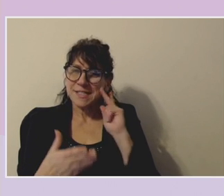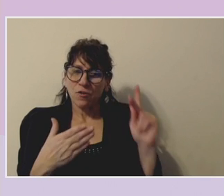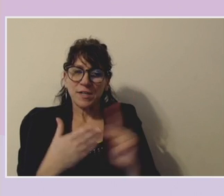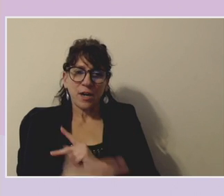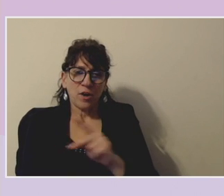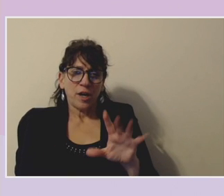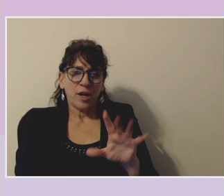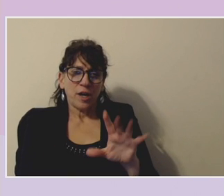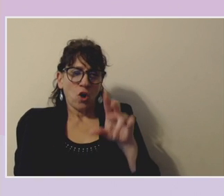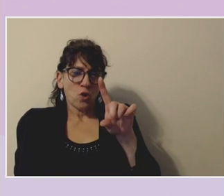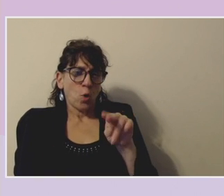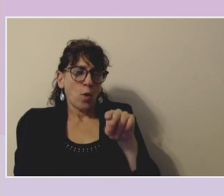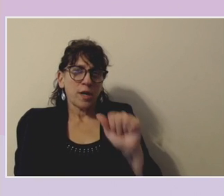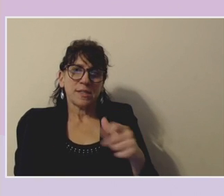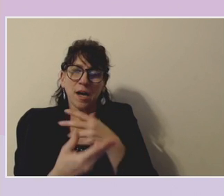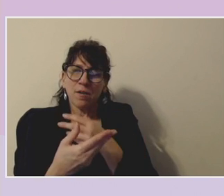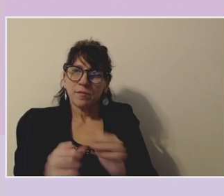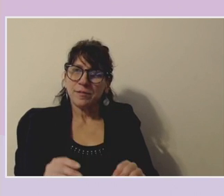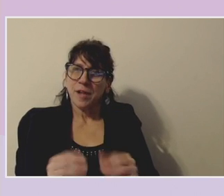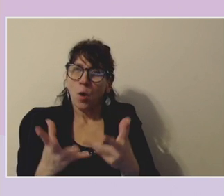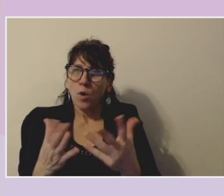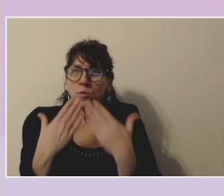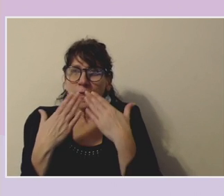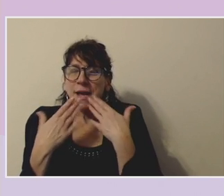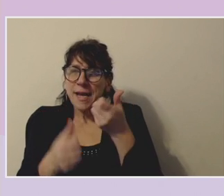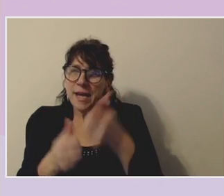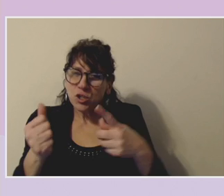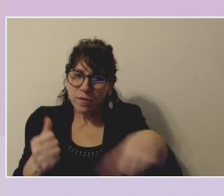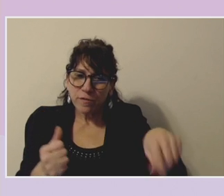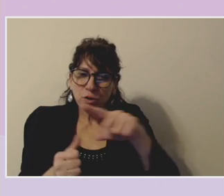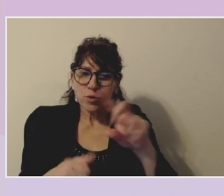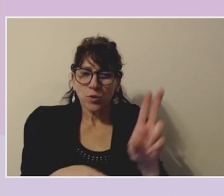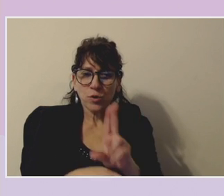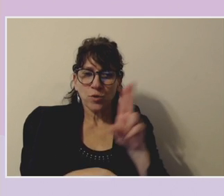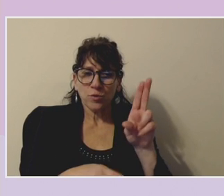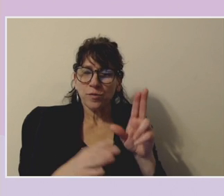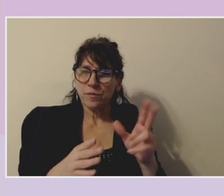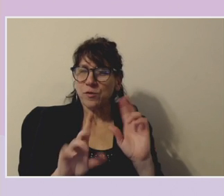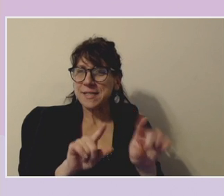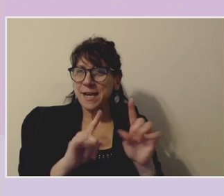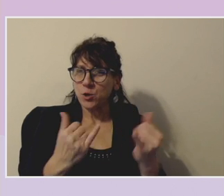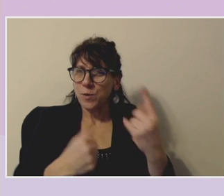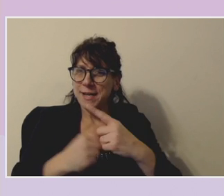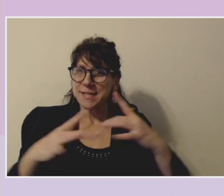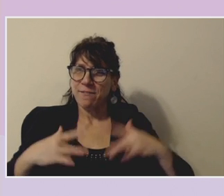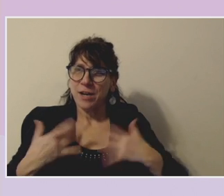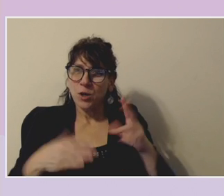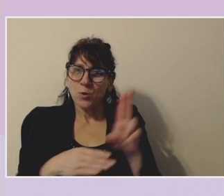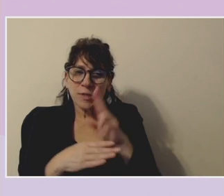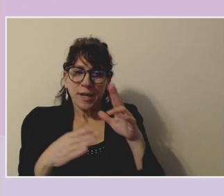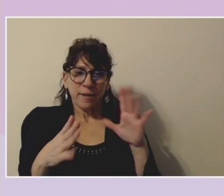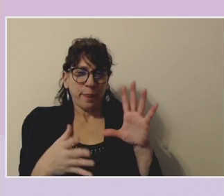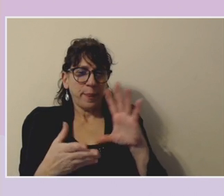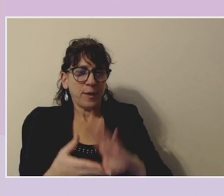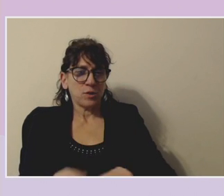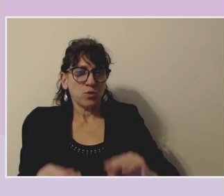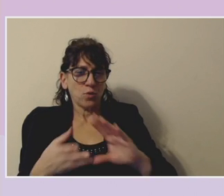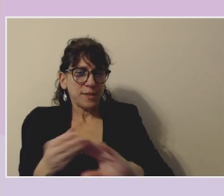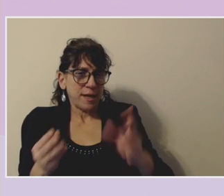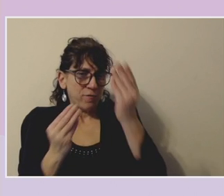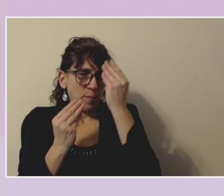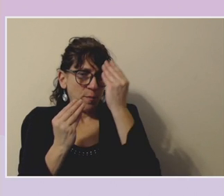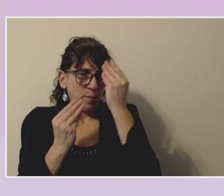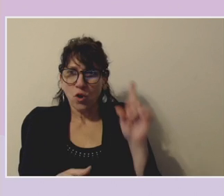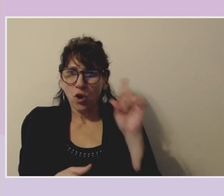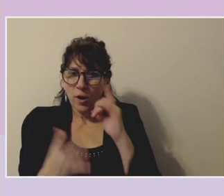event and using the information and stories heard here today. Let's leave here with Secretary Cardona's words in